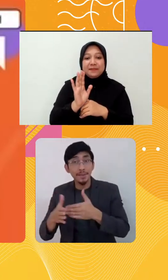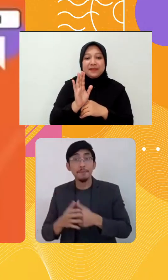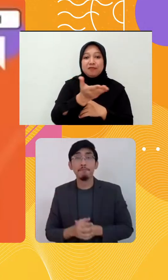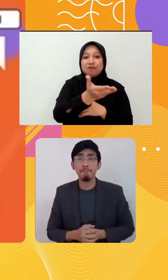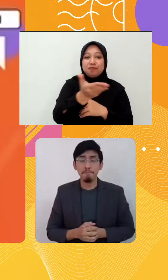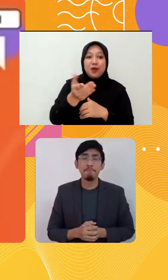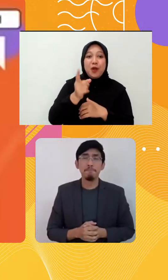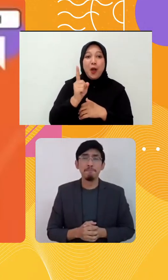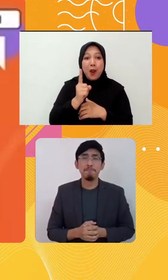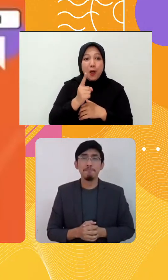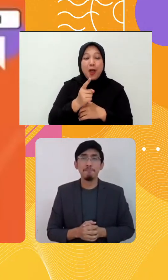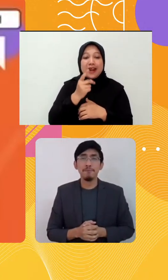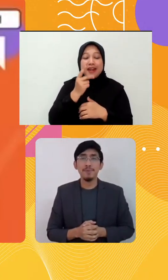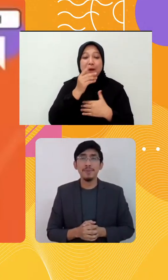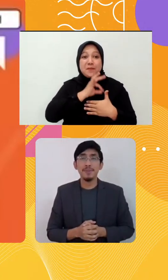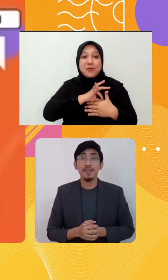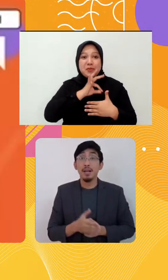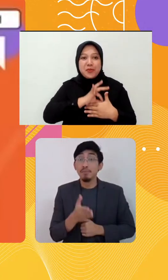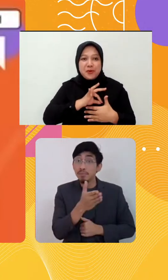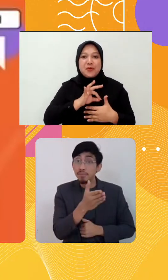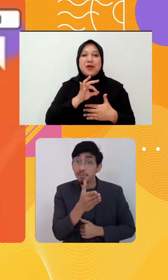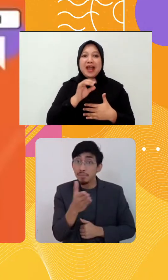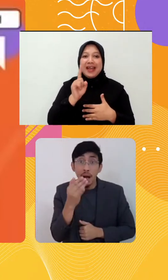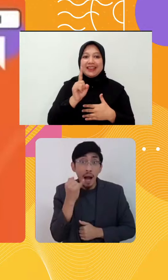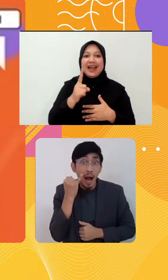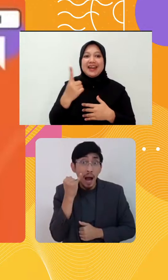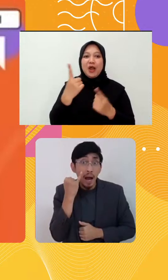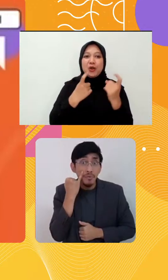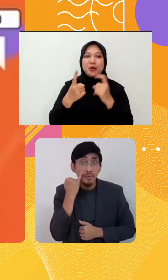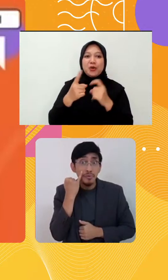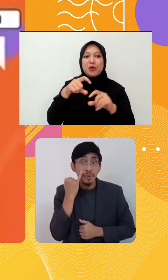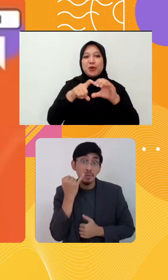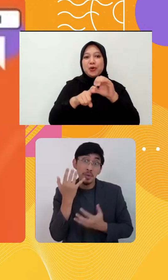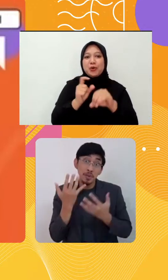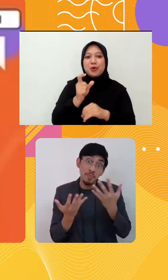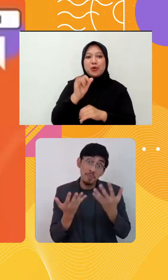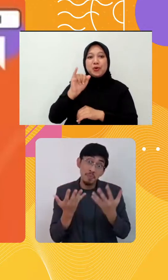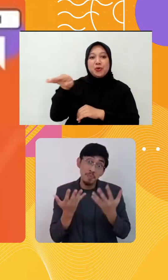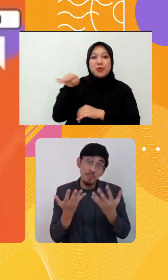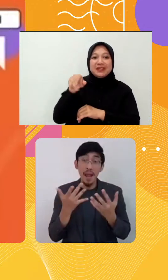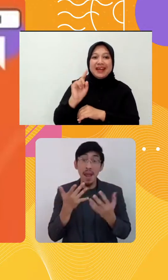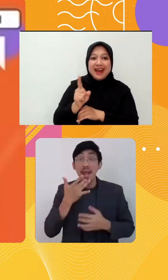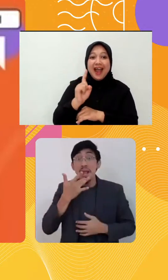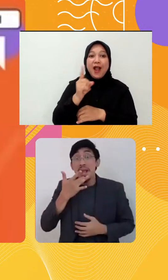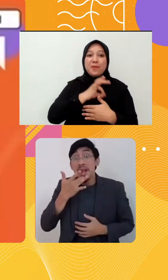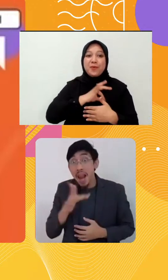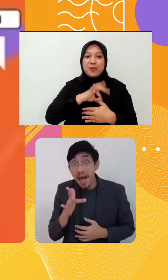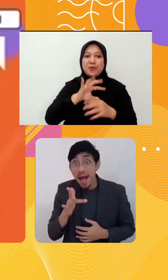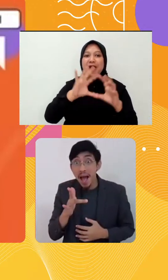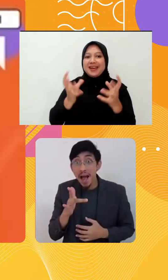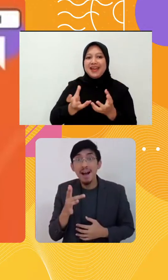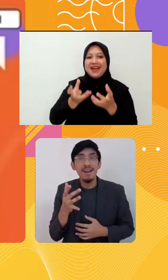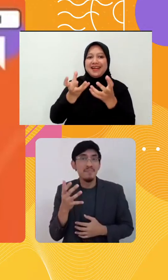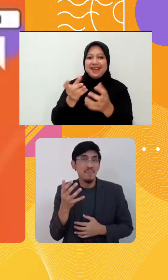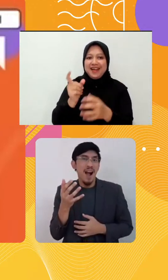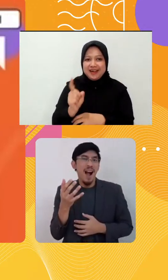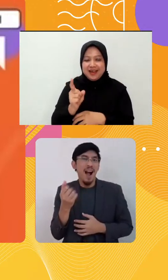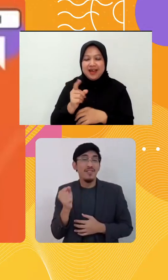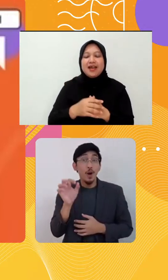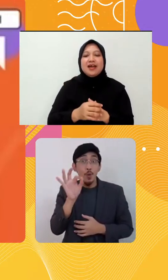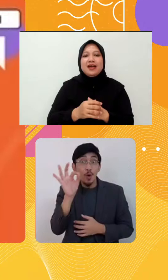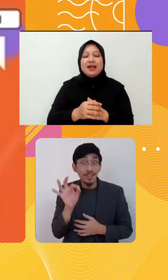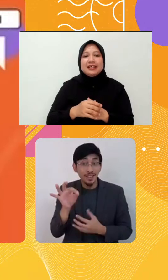to join our quiz after the discussion. Okay, so as we know that